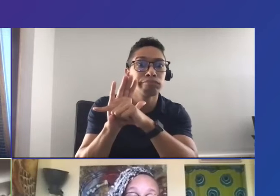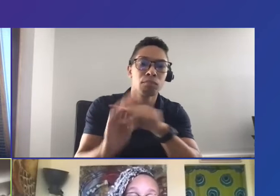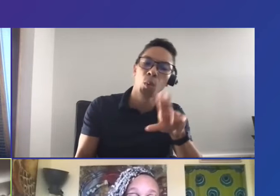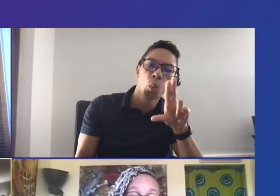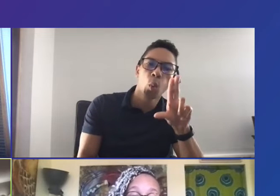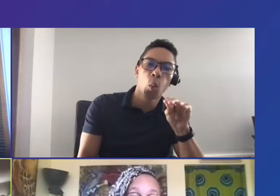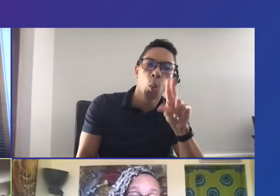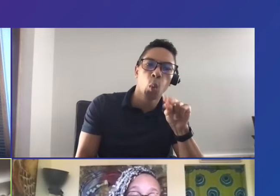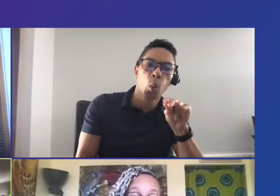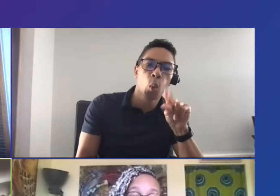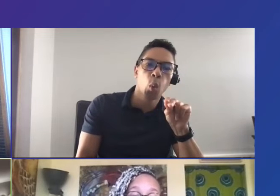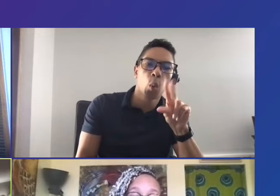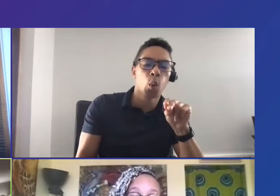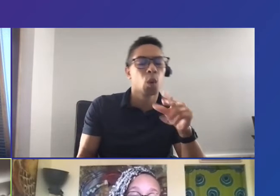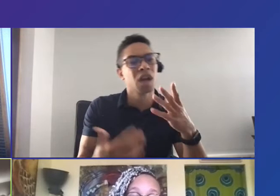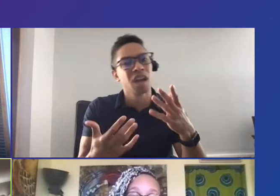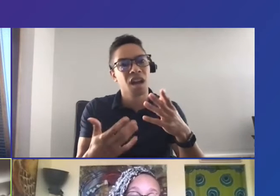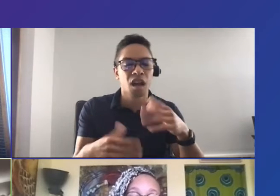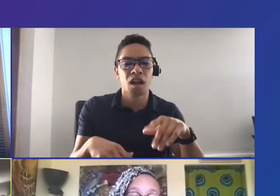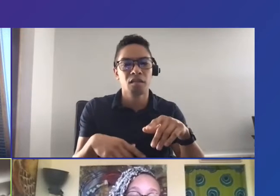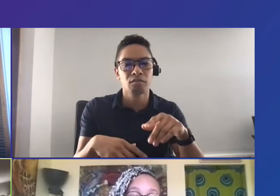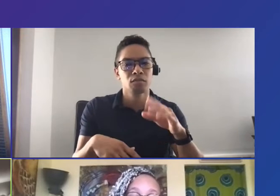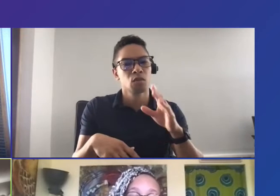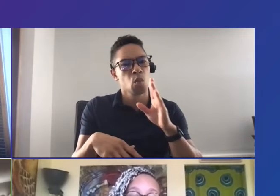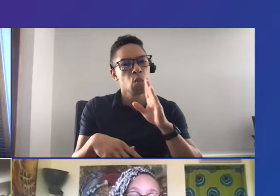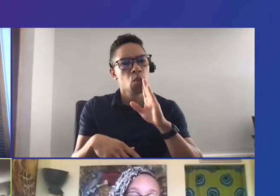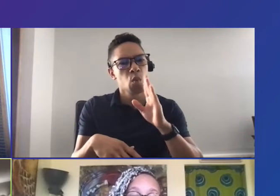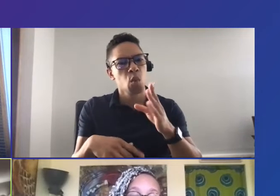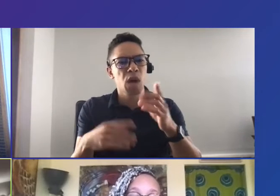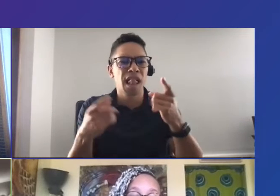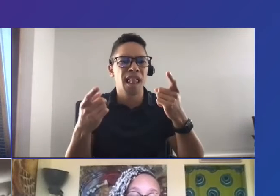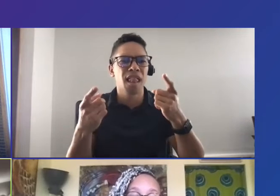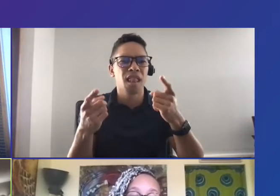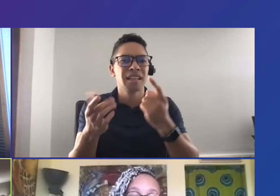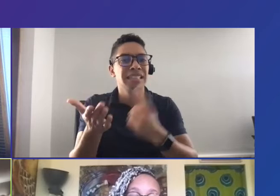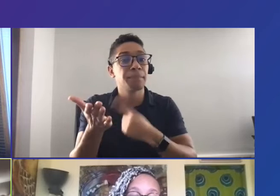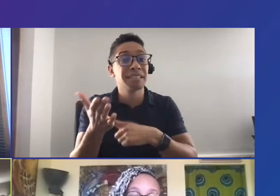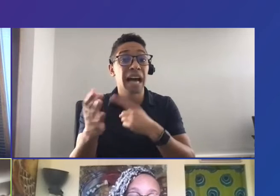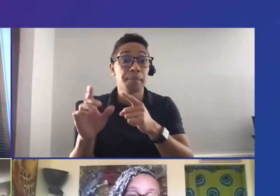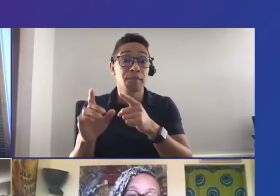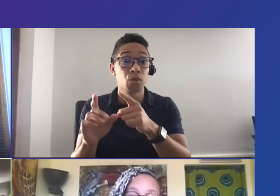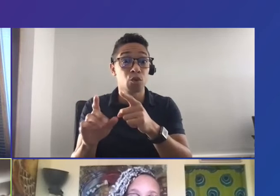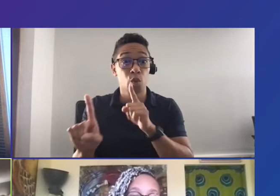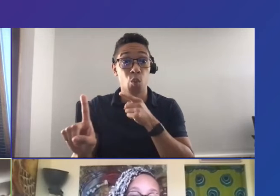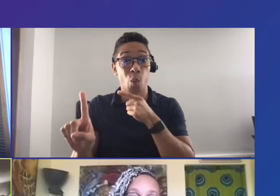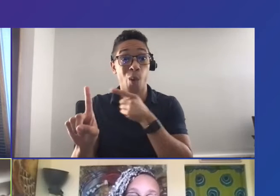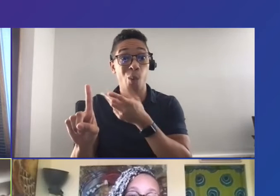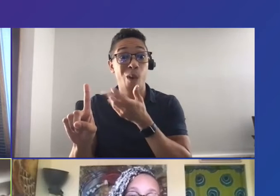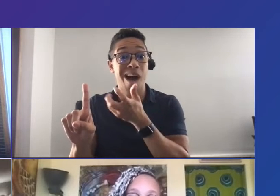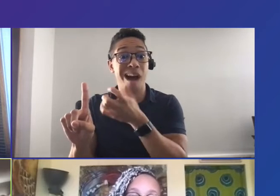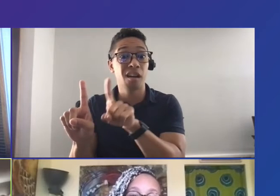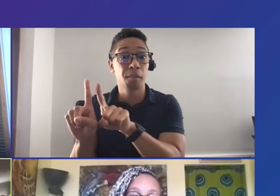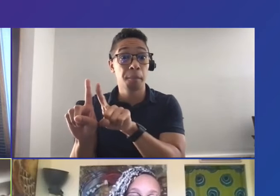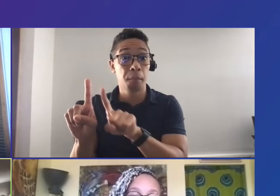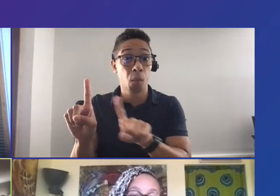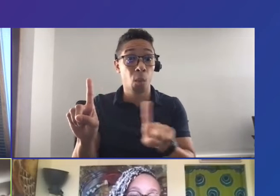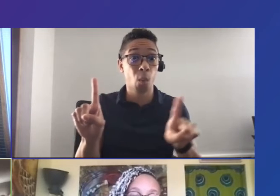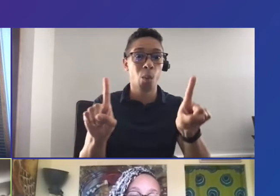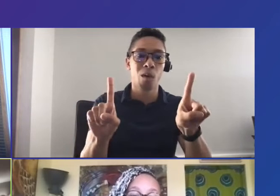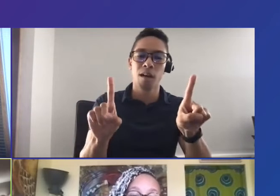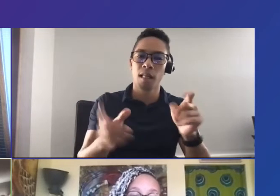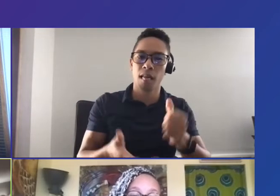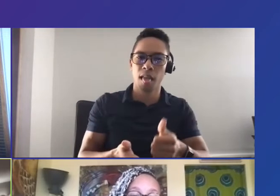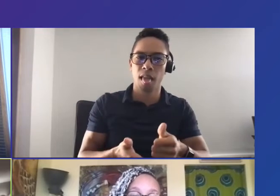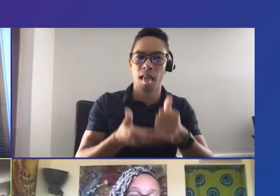departure and that pull away from something is really your rebirth to something else. And that way it finds its full circle.